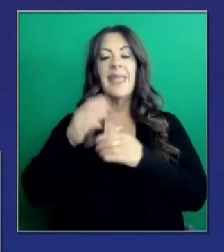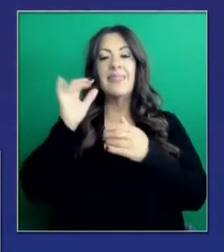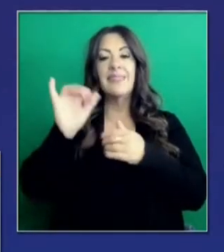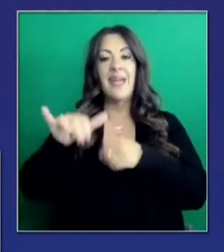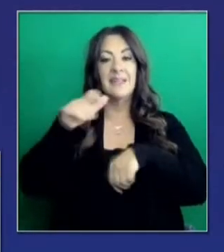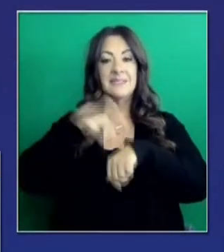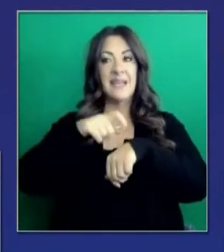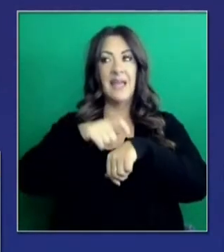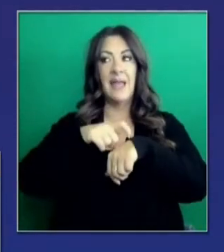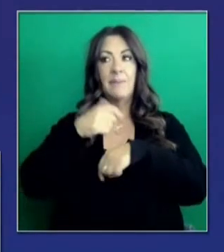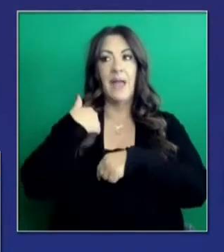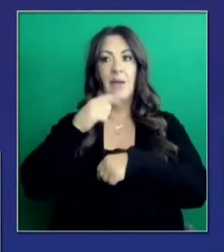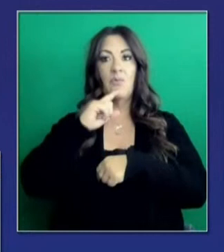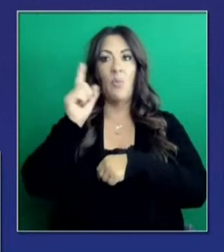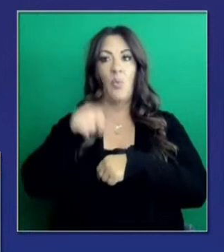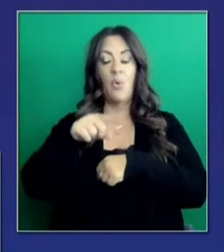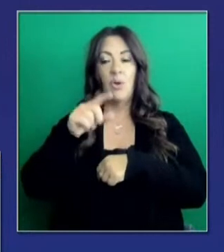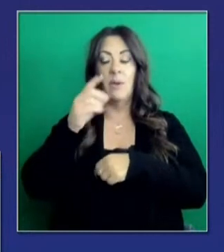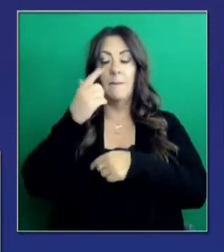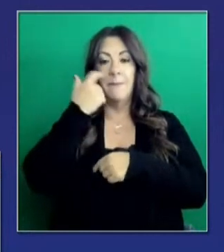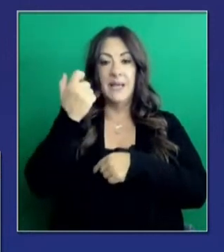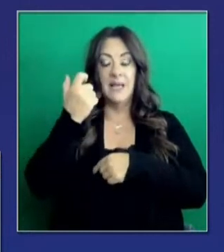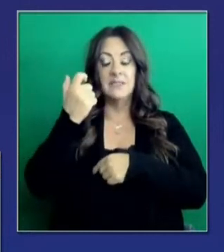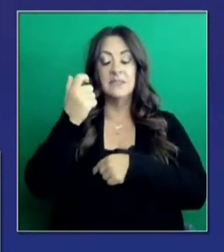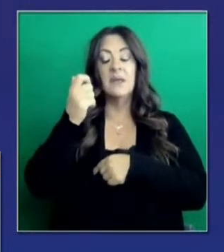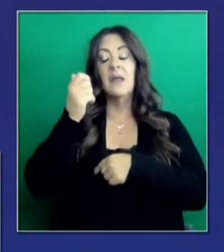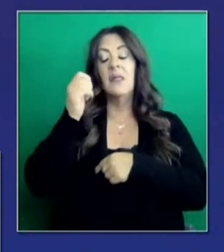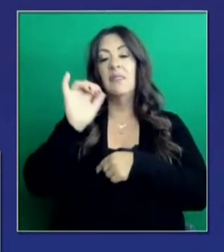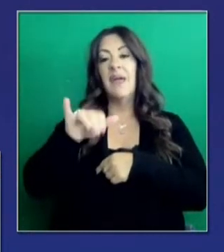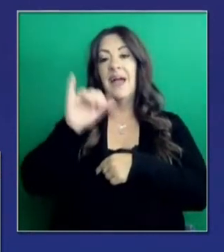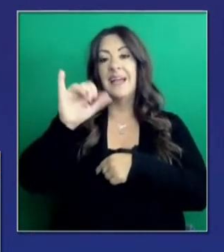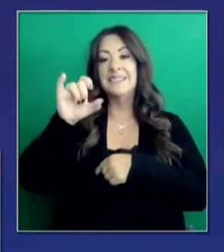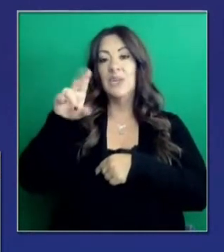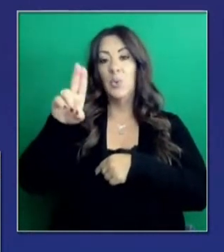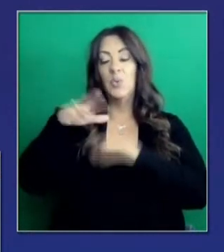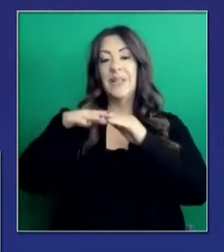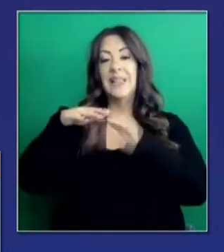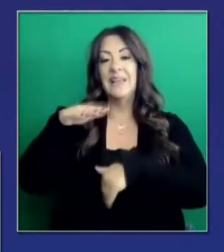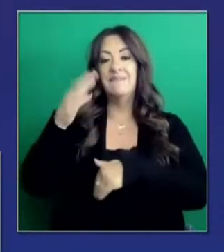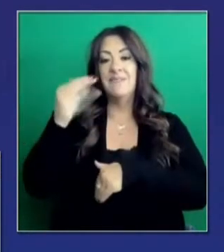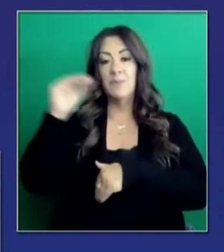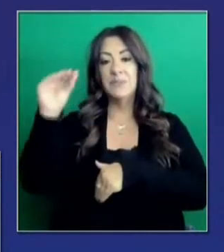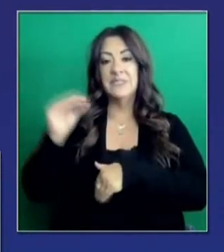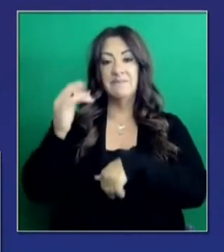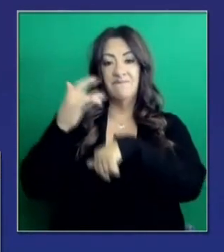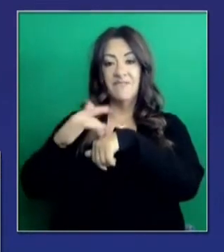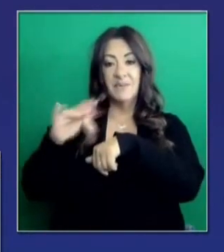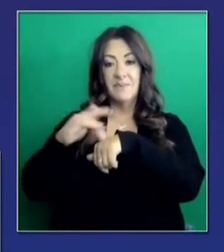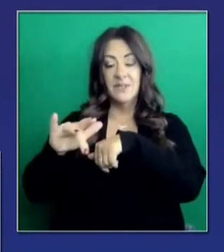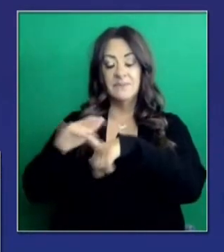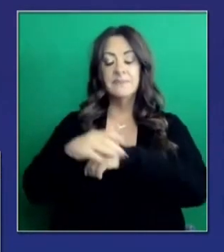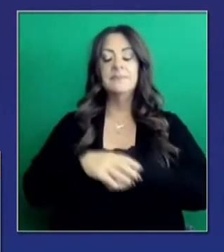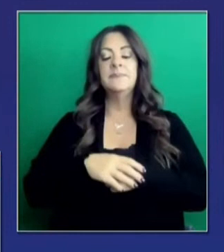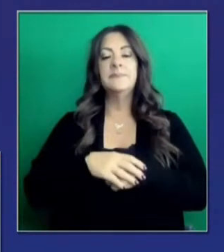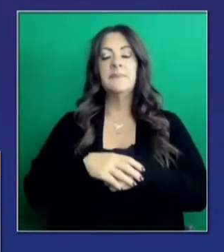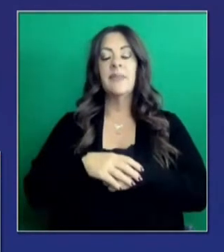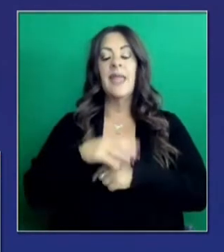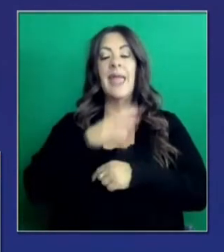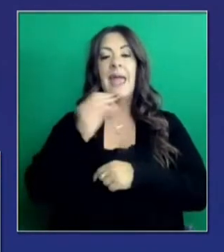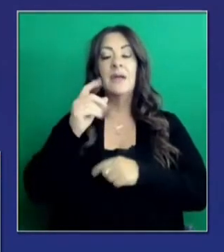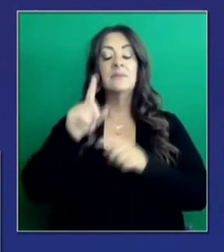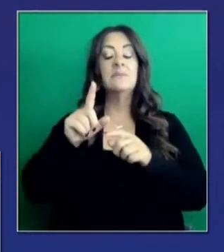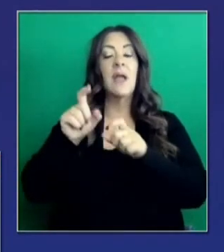15% ICU capacity. In order to come out of the stay-at-home order, as